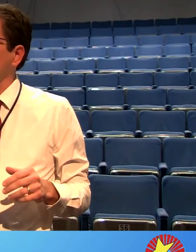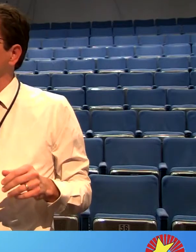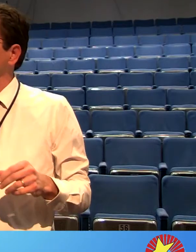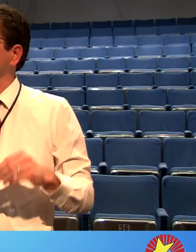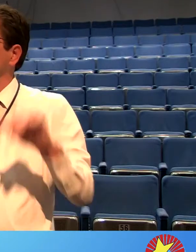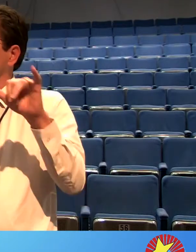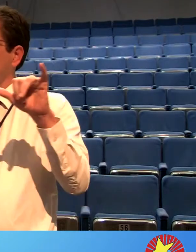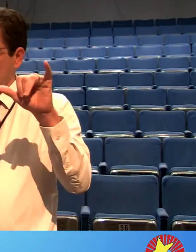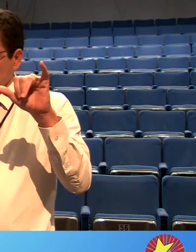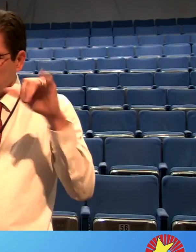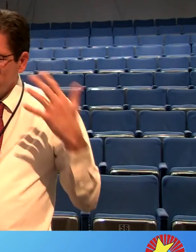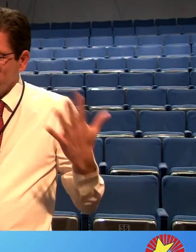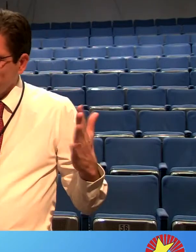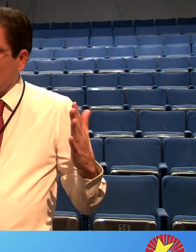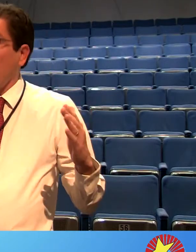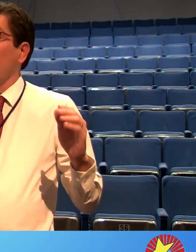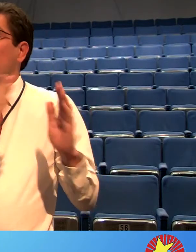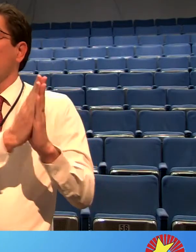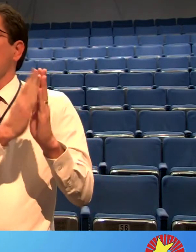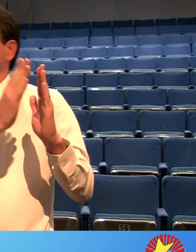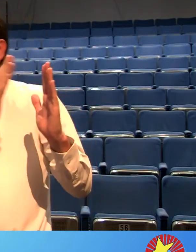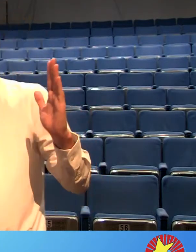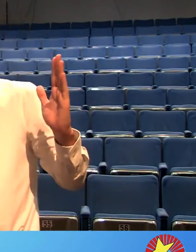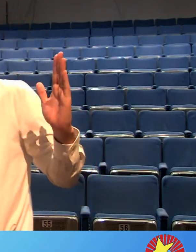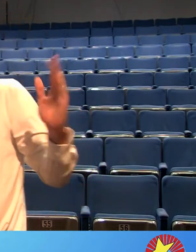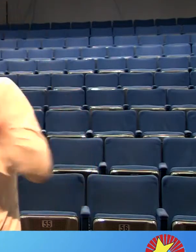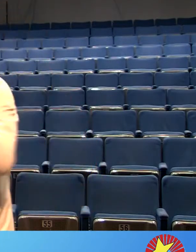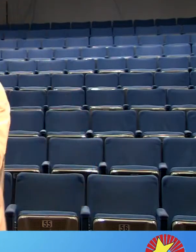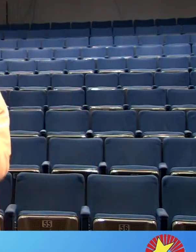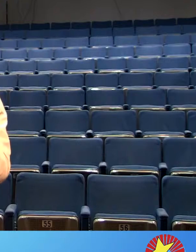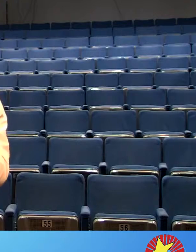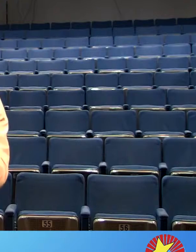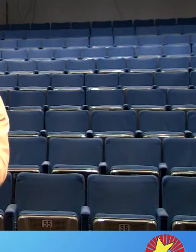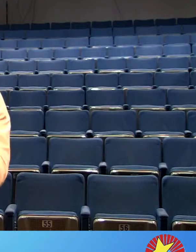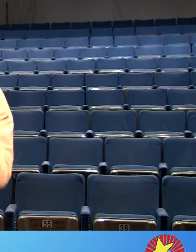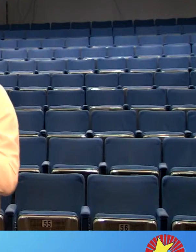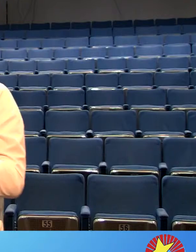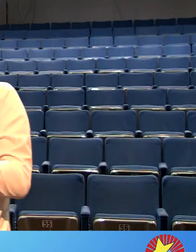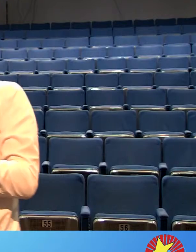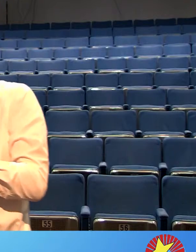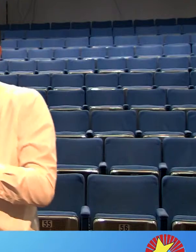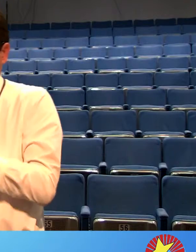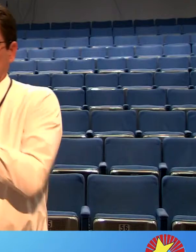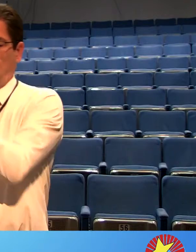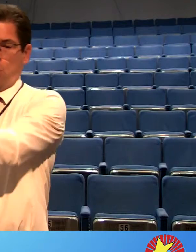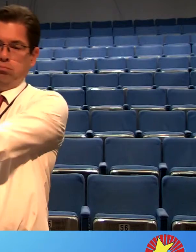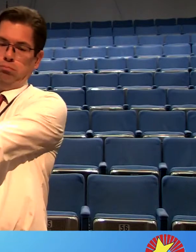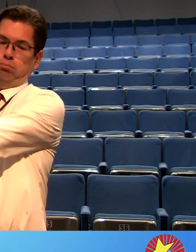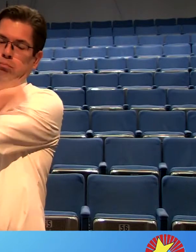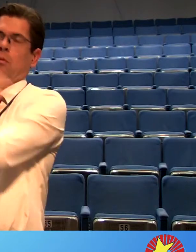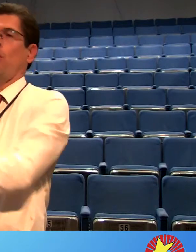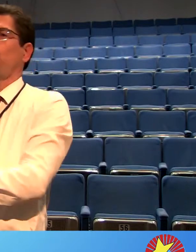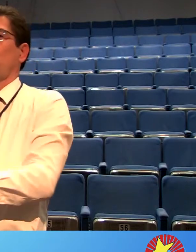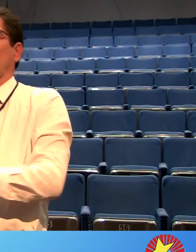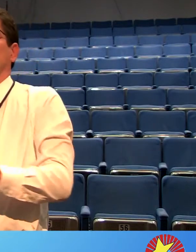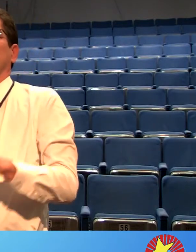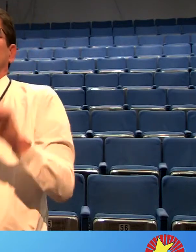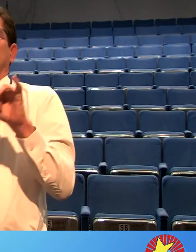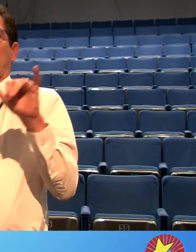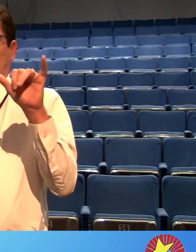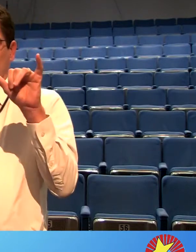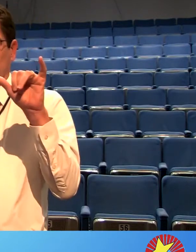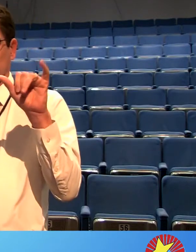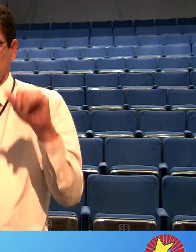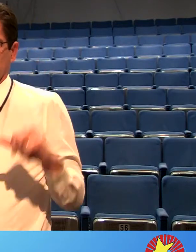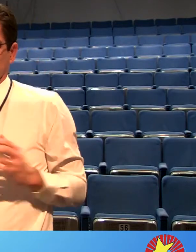First testing showed 91% standing scores, but by the second benchmark, there was growth